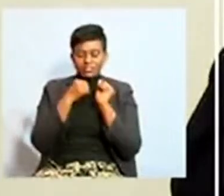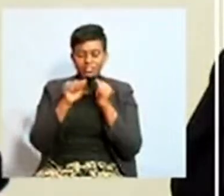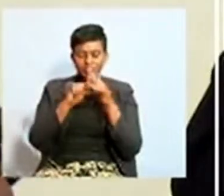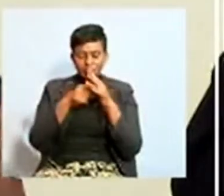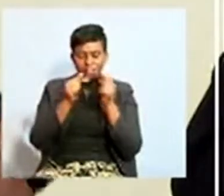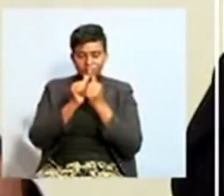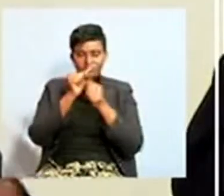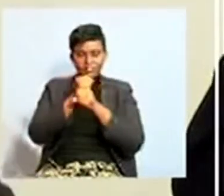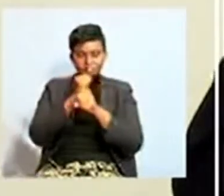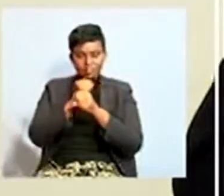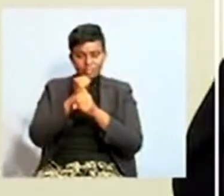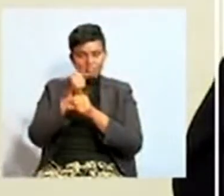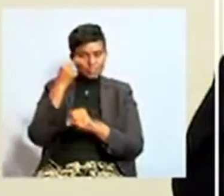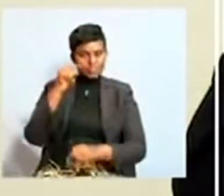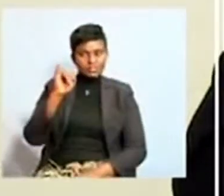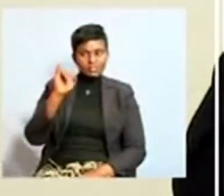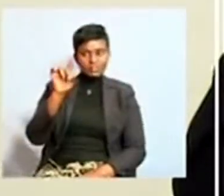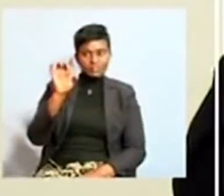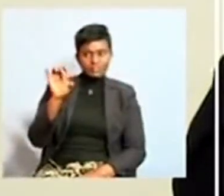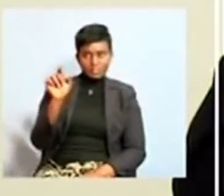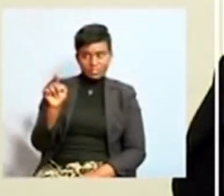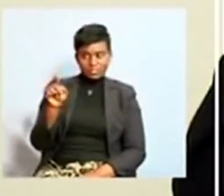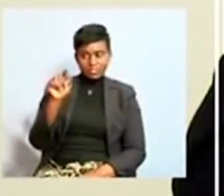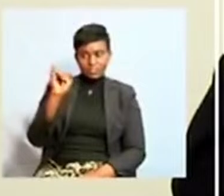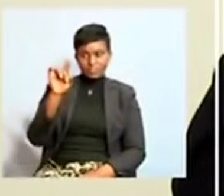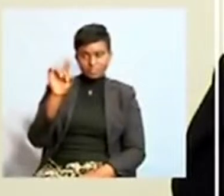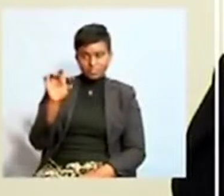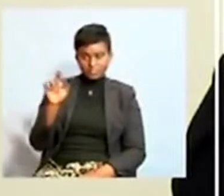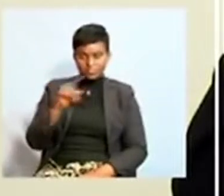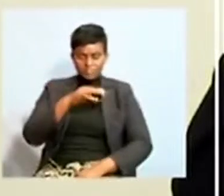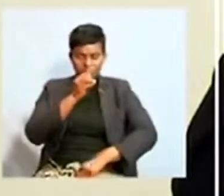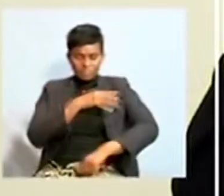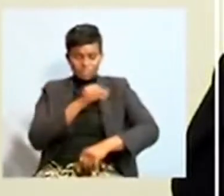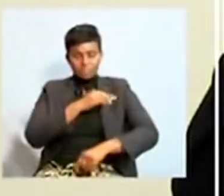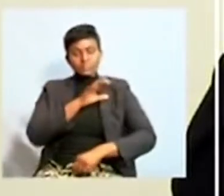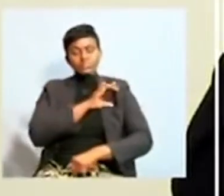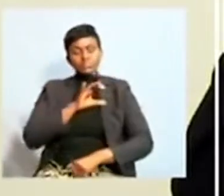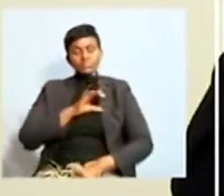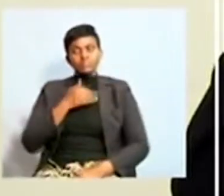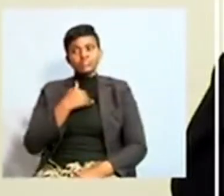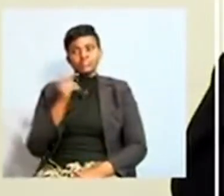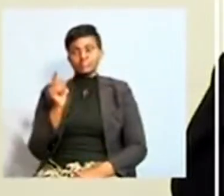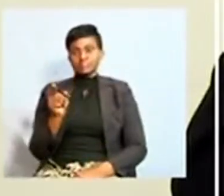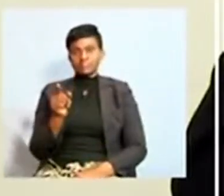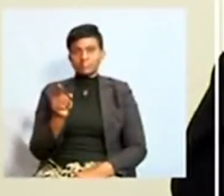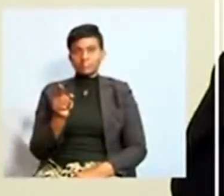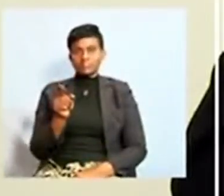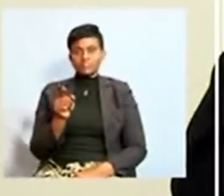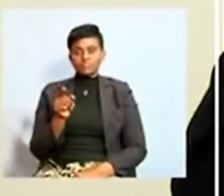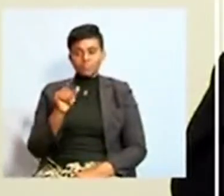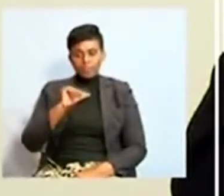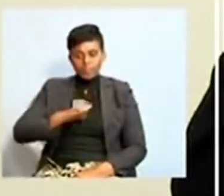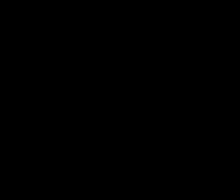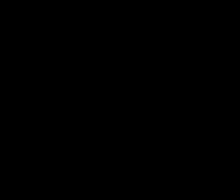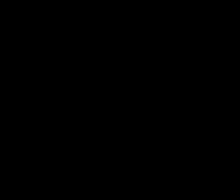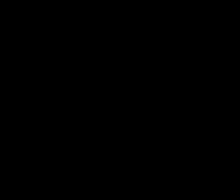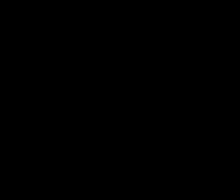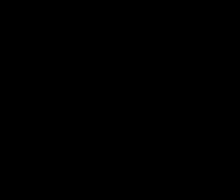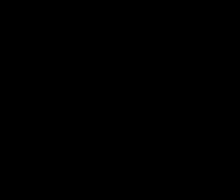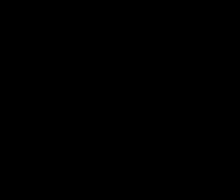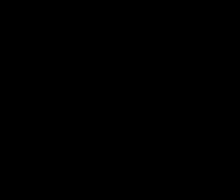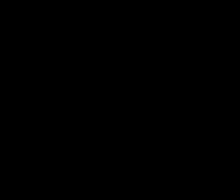mandate of IDC. IDC is an investment company, and our mandate is